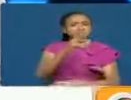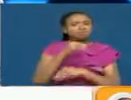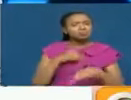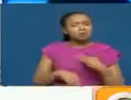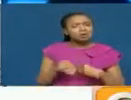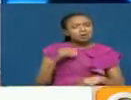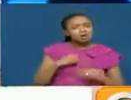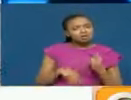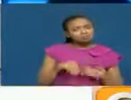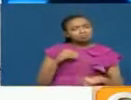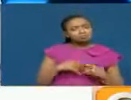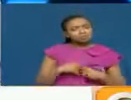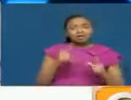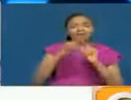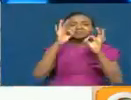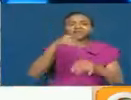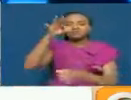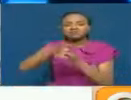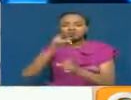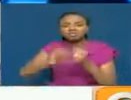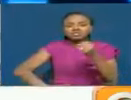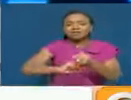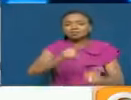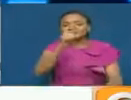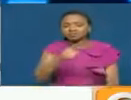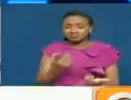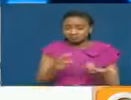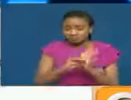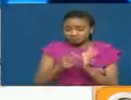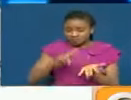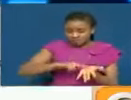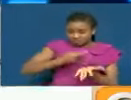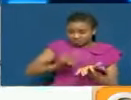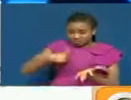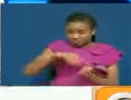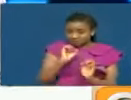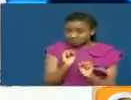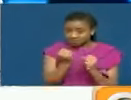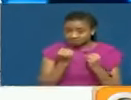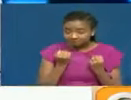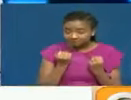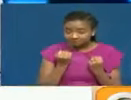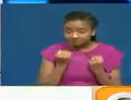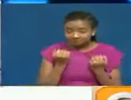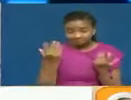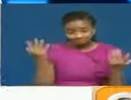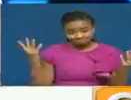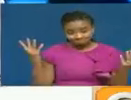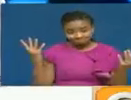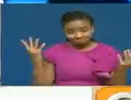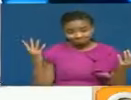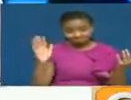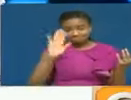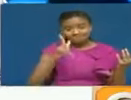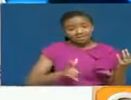they are indeed corrupt and we go ahead and give them the chance? How safe are the resources we put at their disposal?